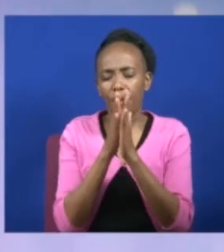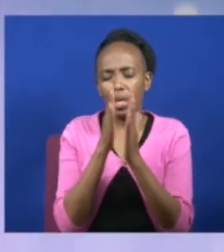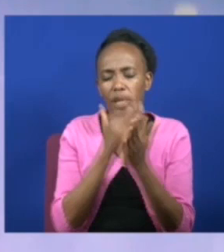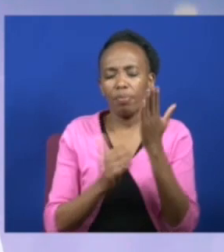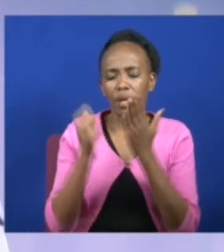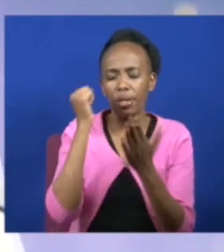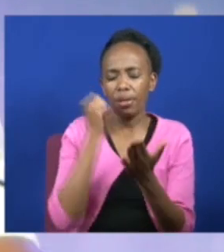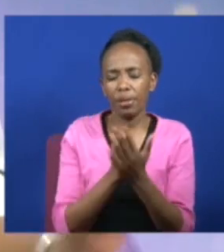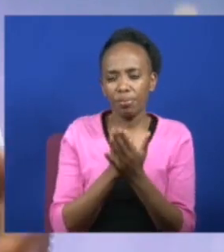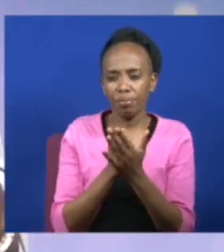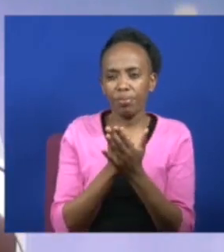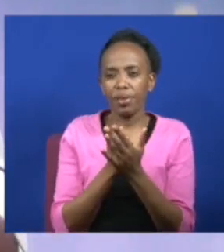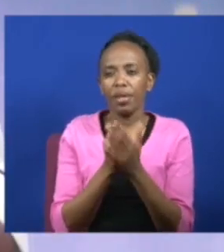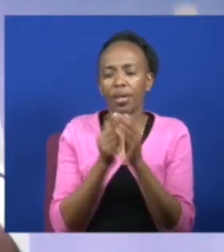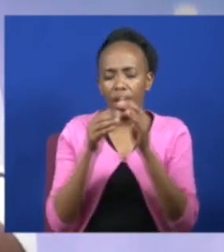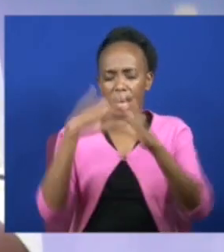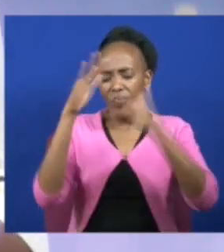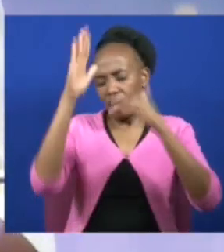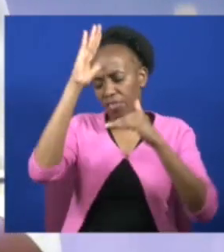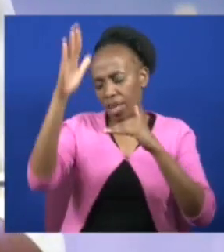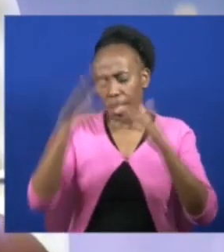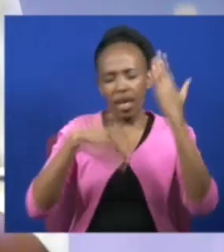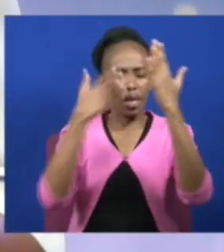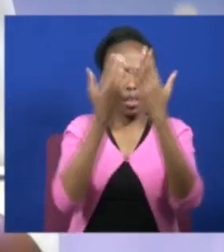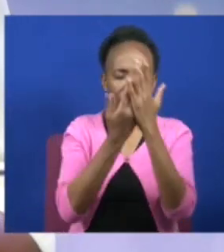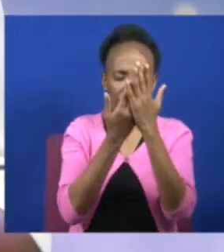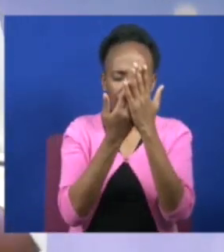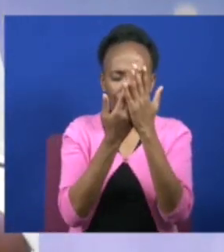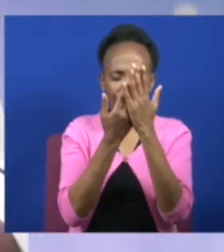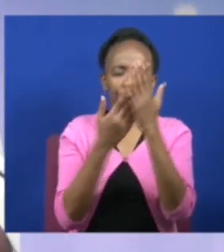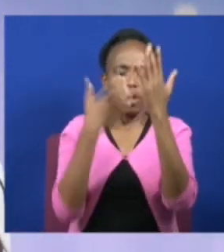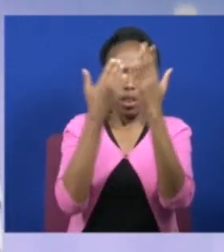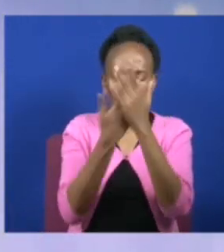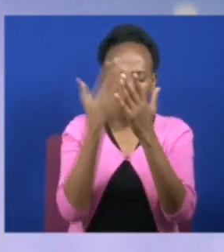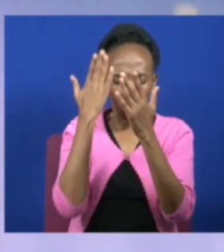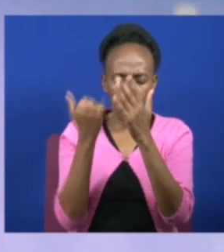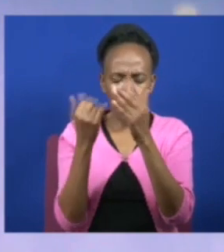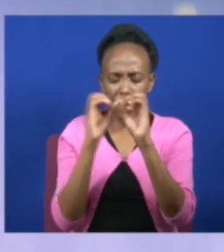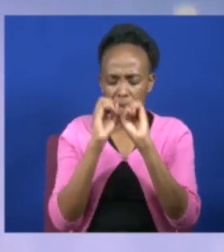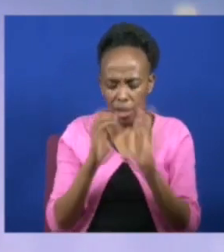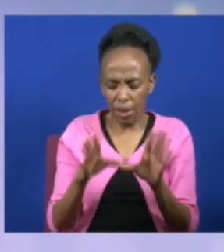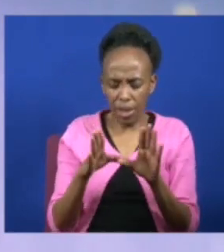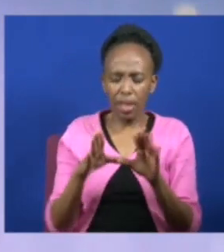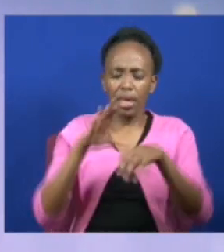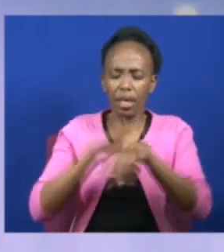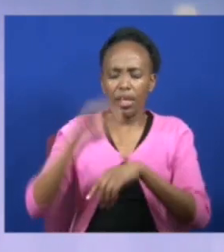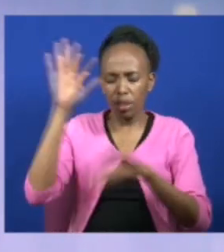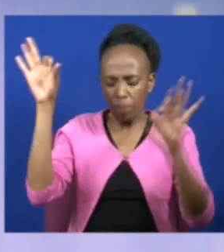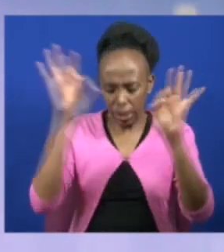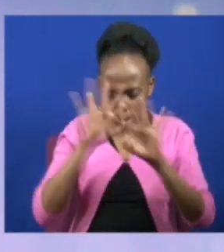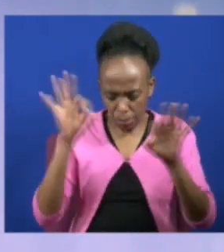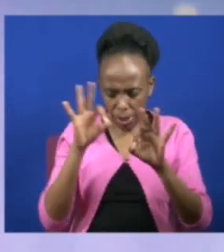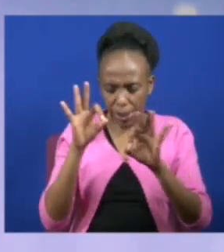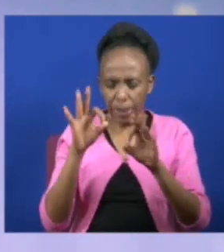pray. Amen. Allow us to pray together. Heavenly Father, thank you. Thank you because nothing catches you by